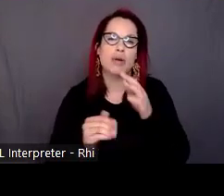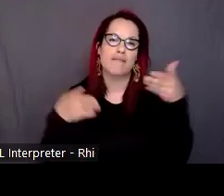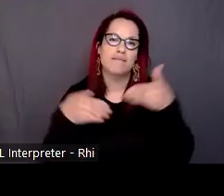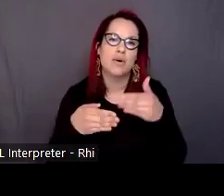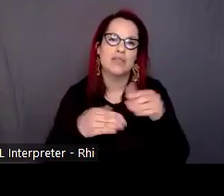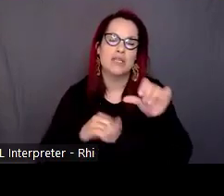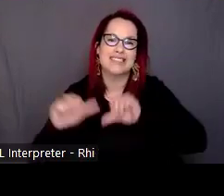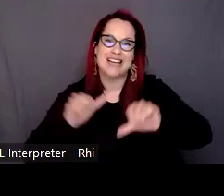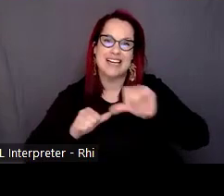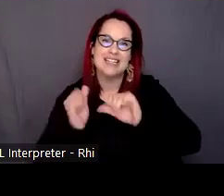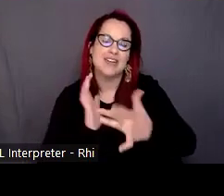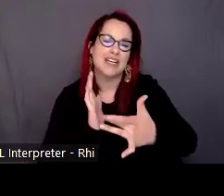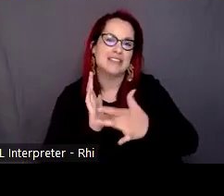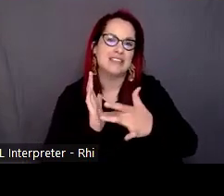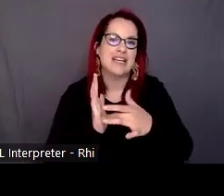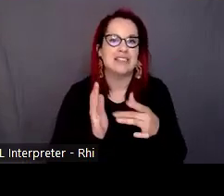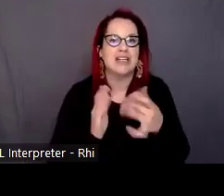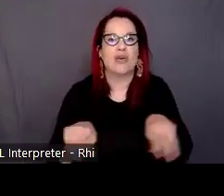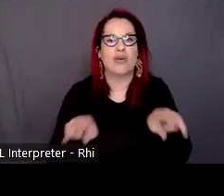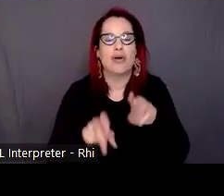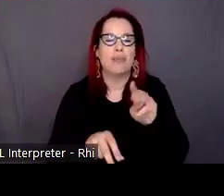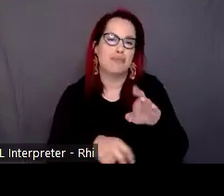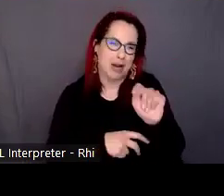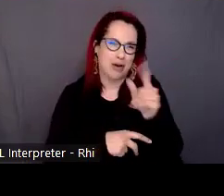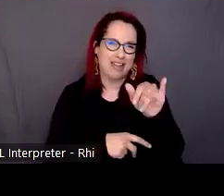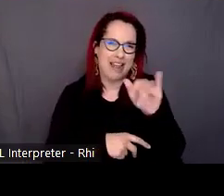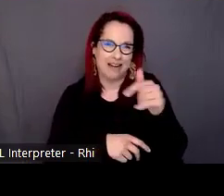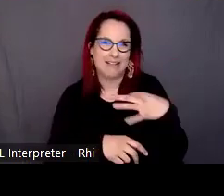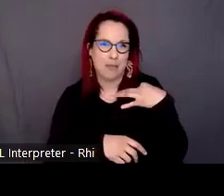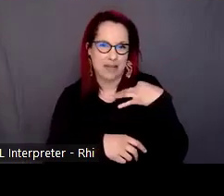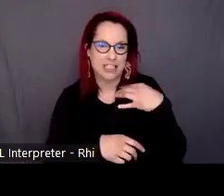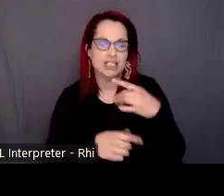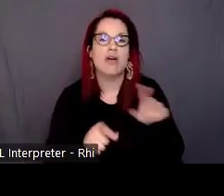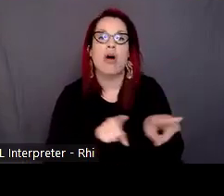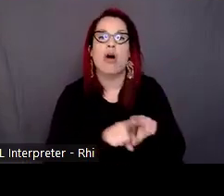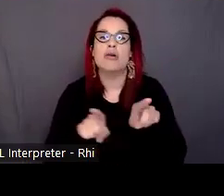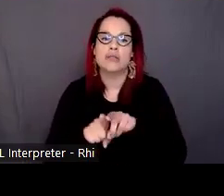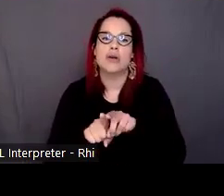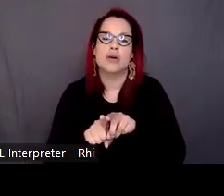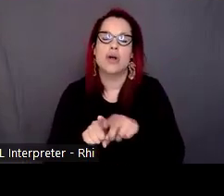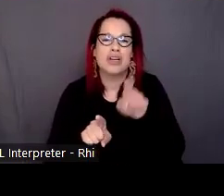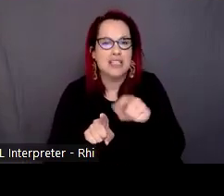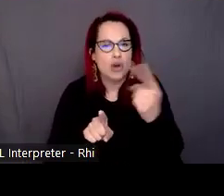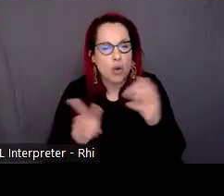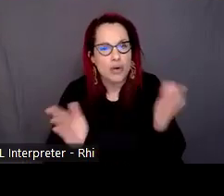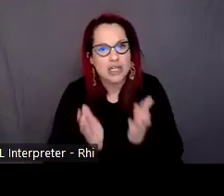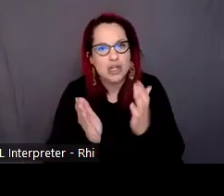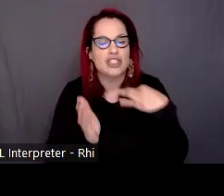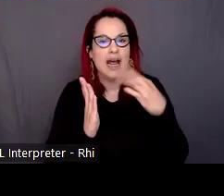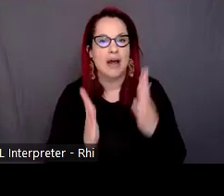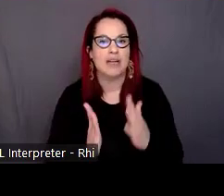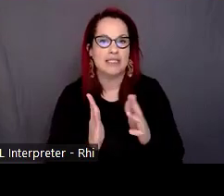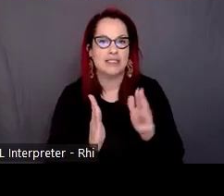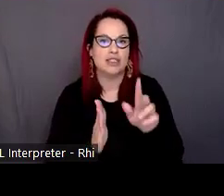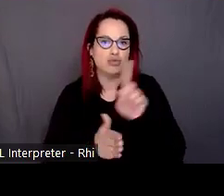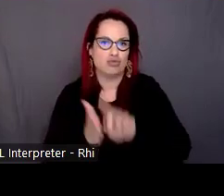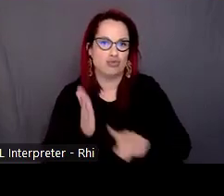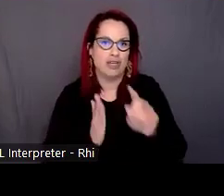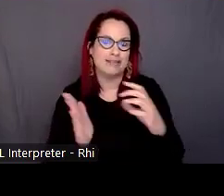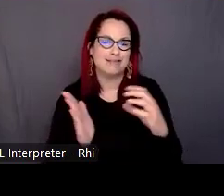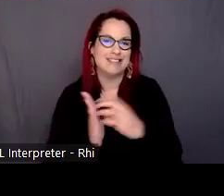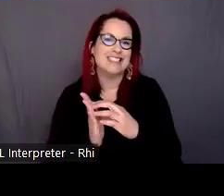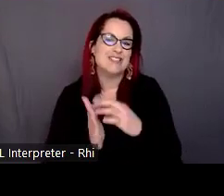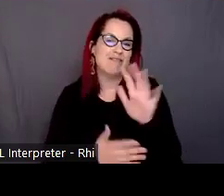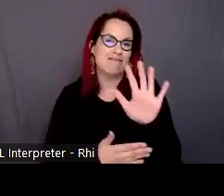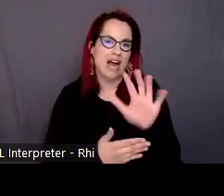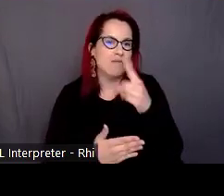technical merit of the application. As always, we should encourage applicants to look at Section 5, for any NOFO